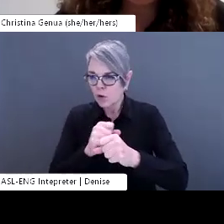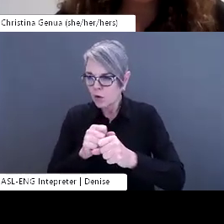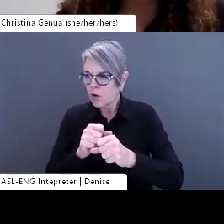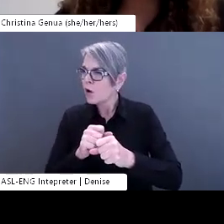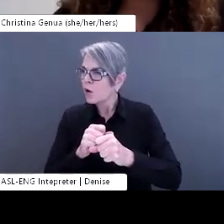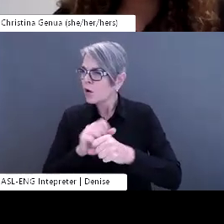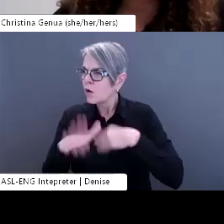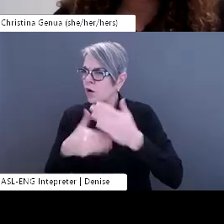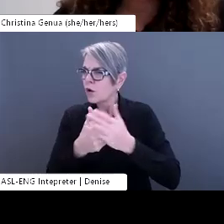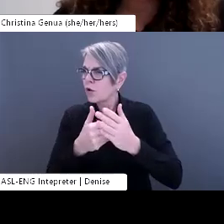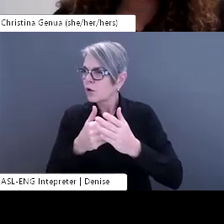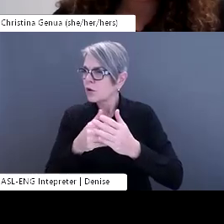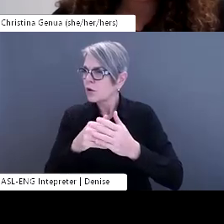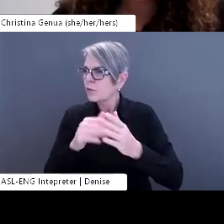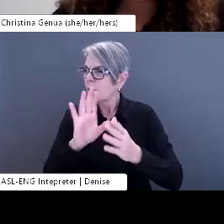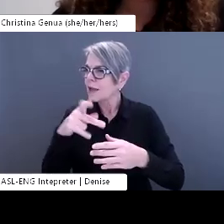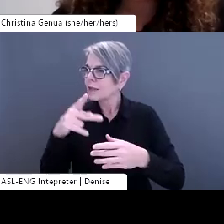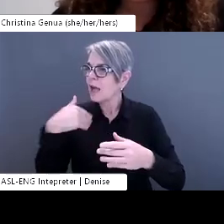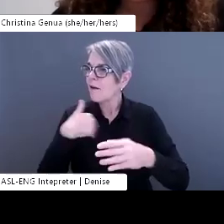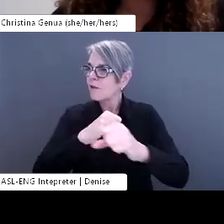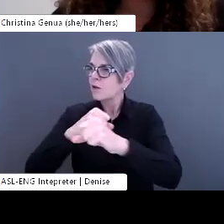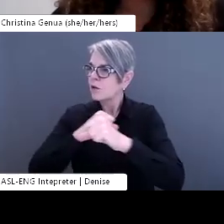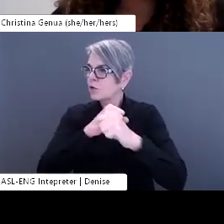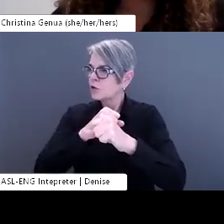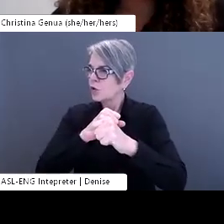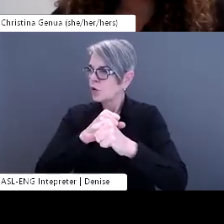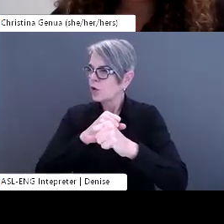if you're unsure on using that.